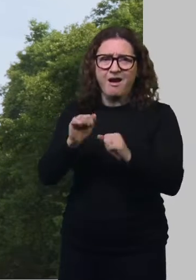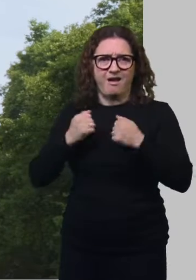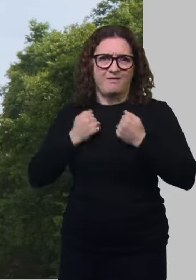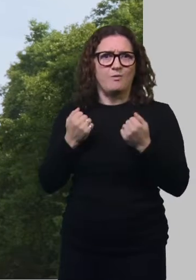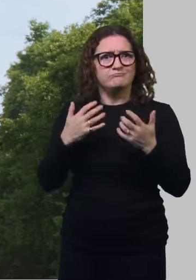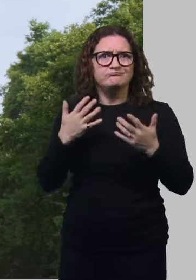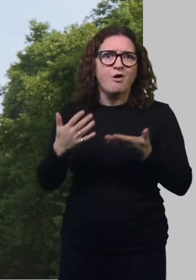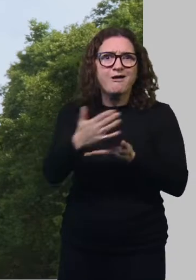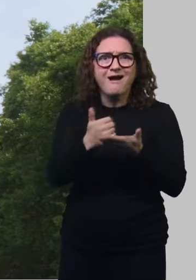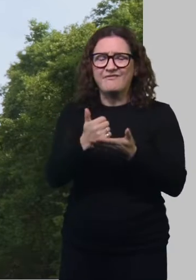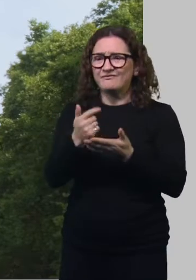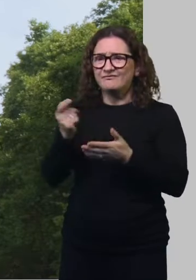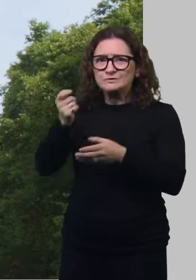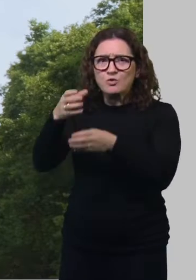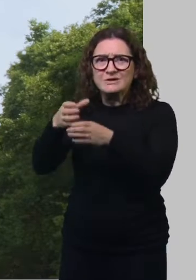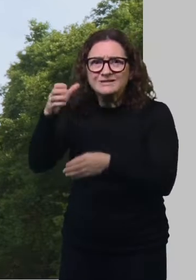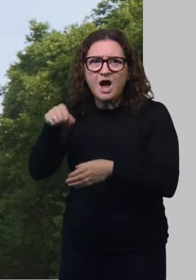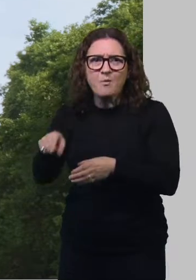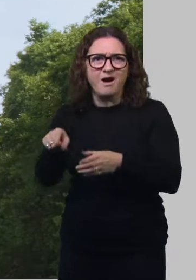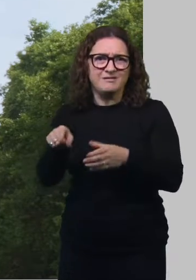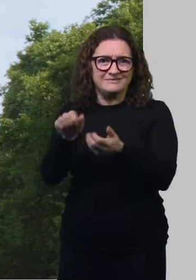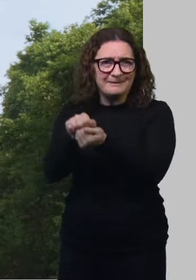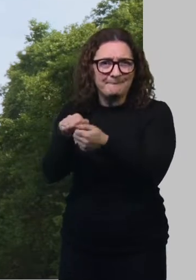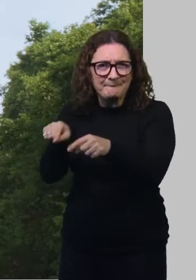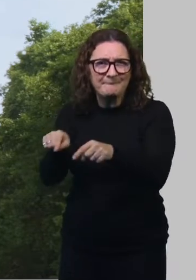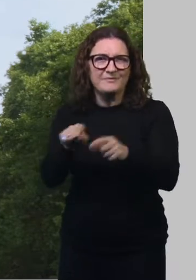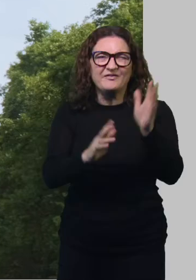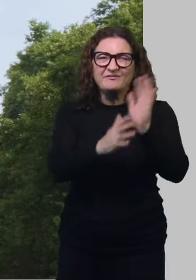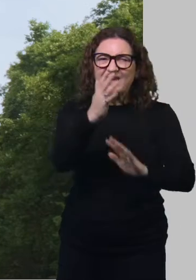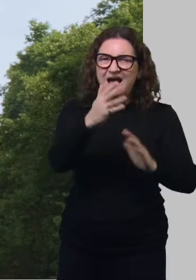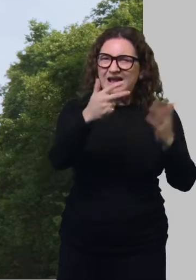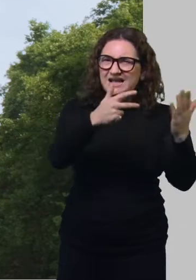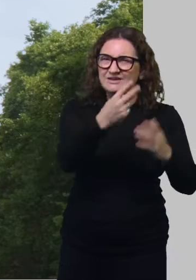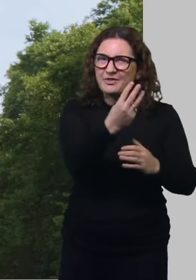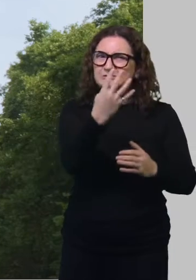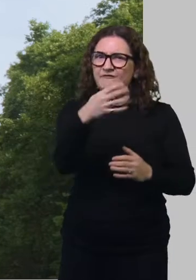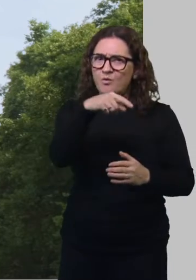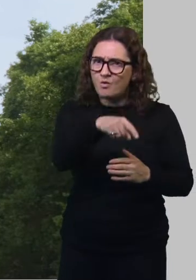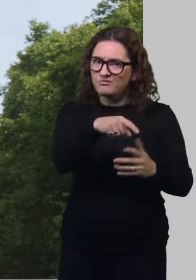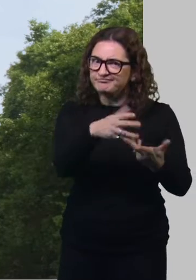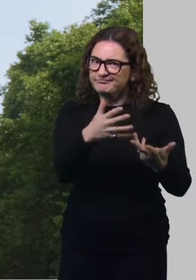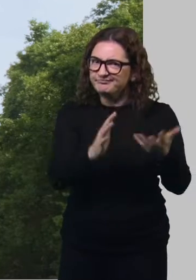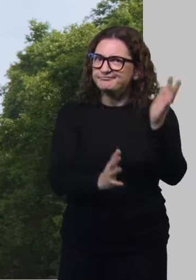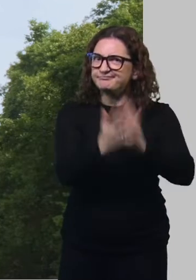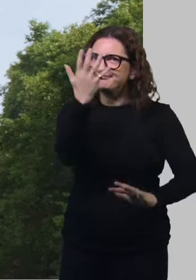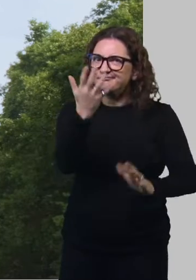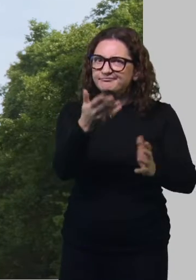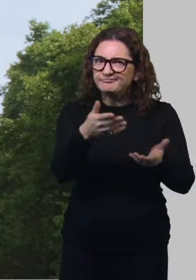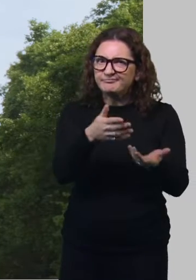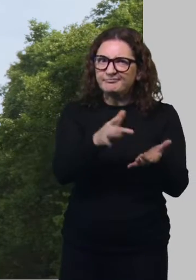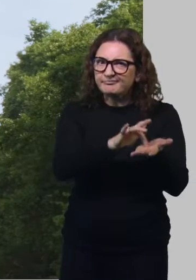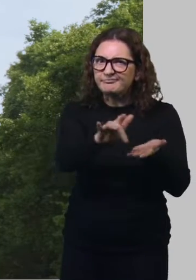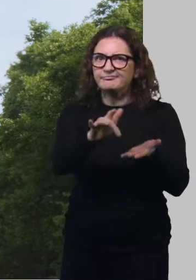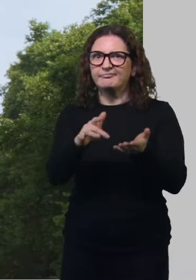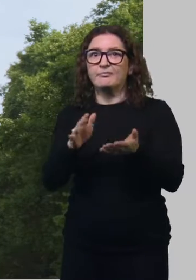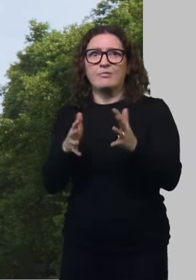the Victoria Tower where they are stored, the Great Fire of 1834 when so many documents were burned, who looks after the archives, and